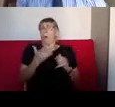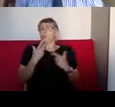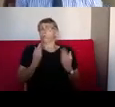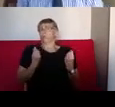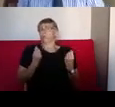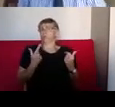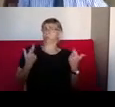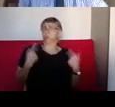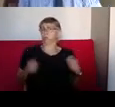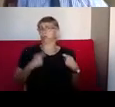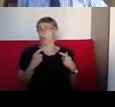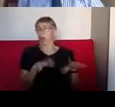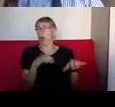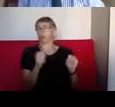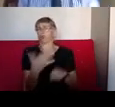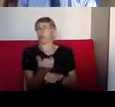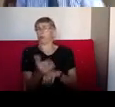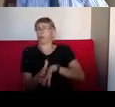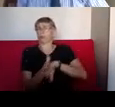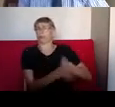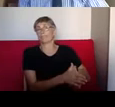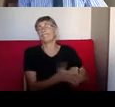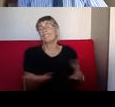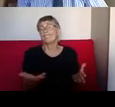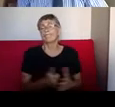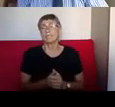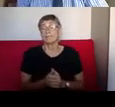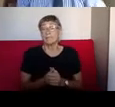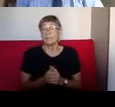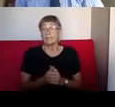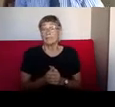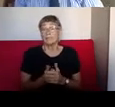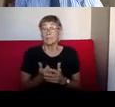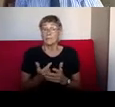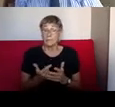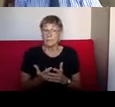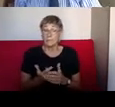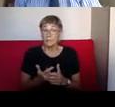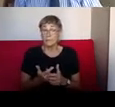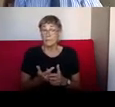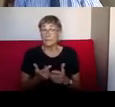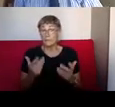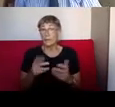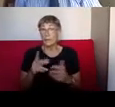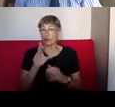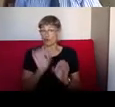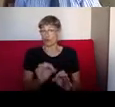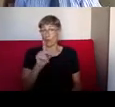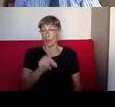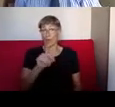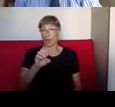incredible, not only in desk one, but also in desk two, going to find out that some of our